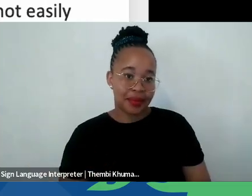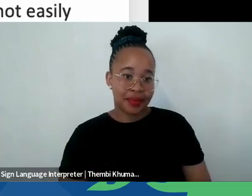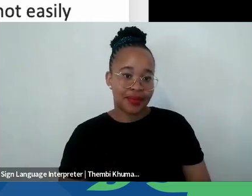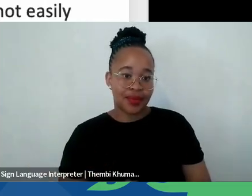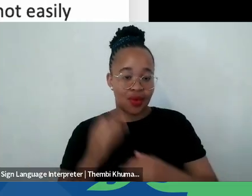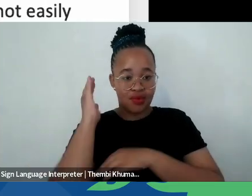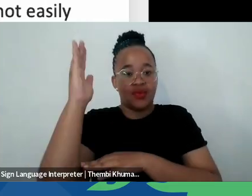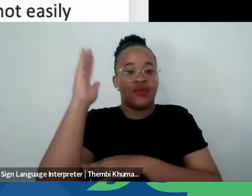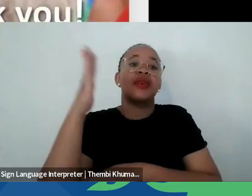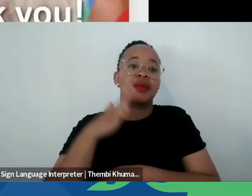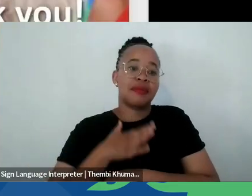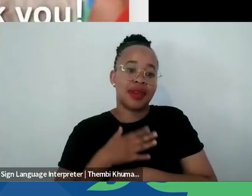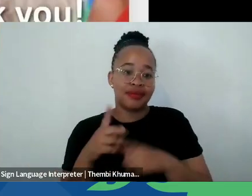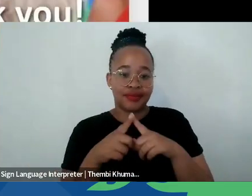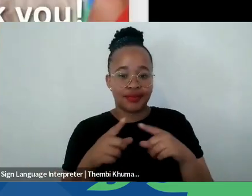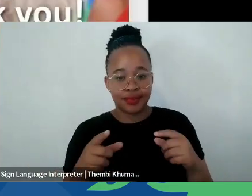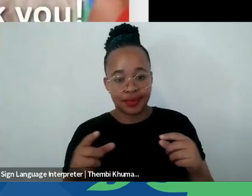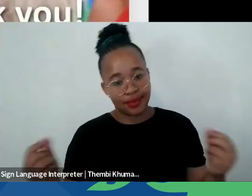presentation.